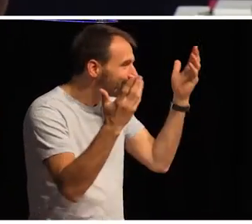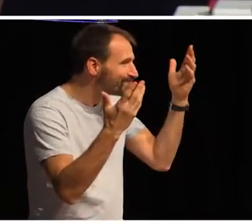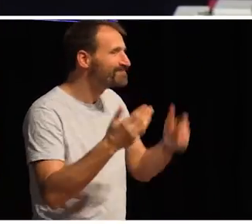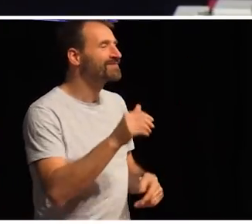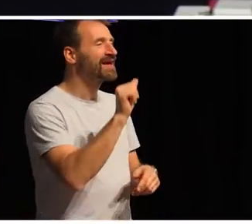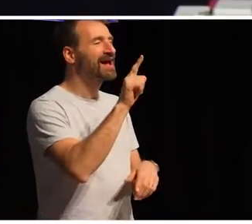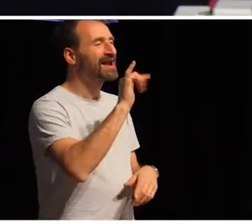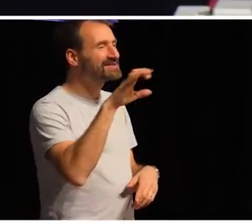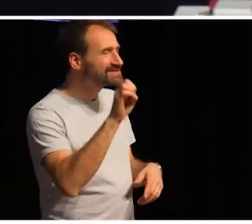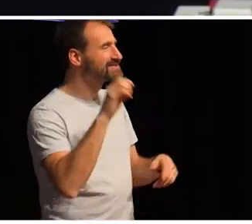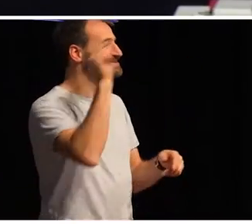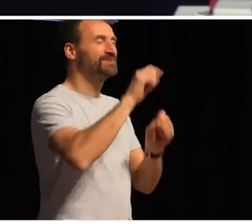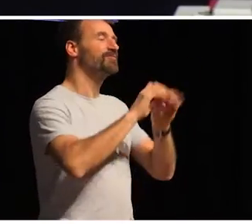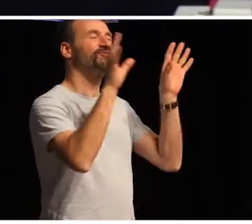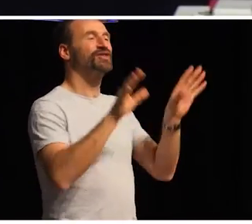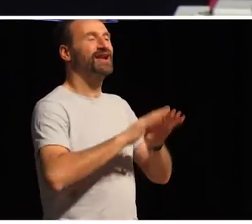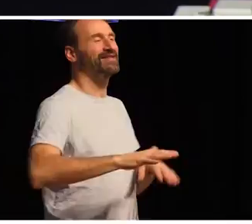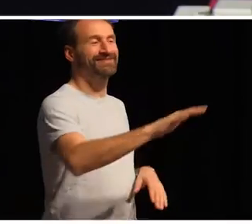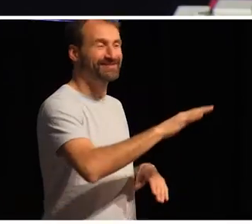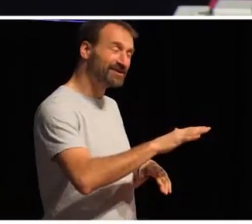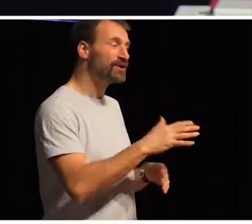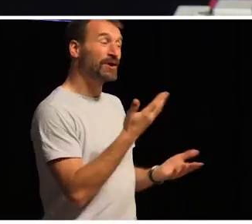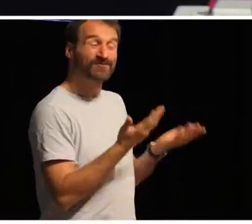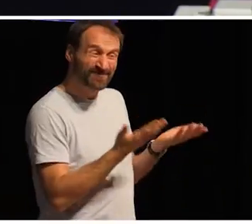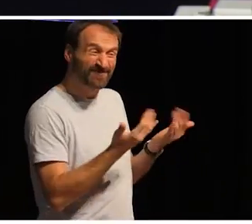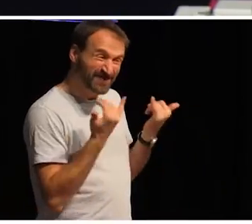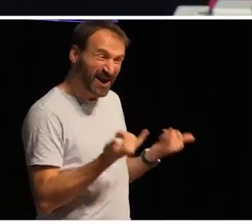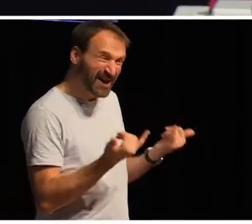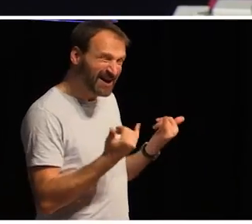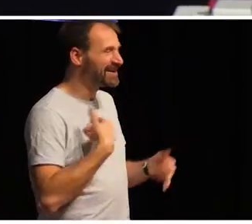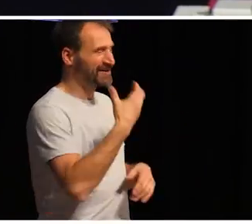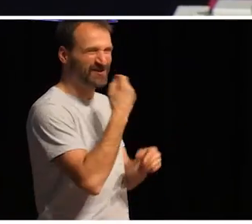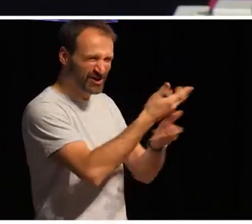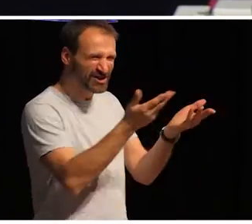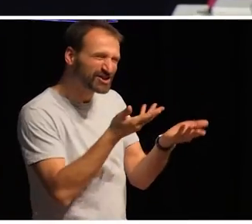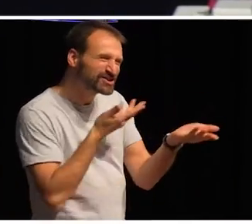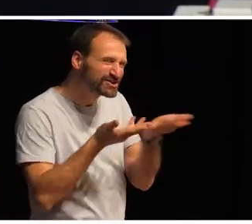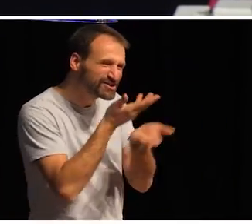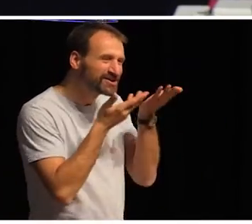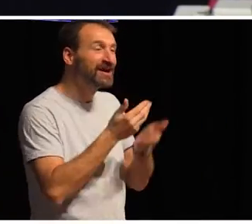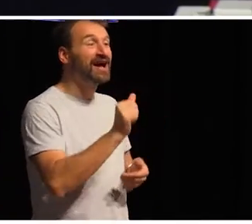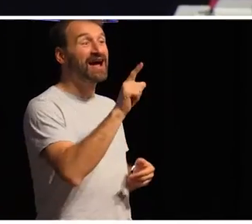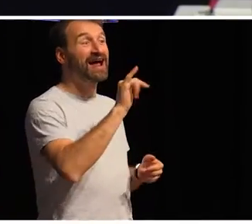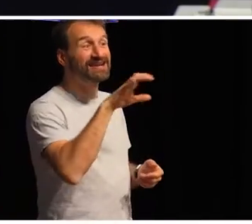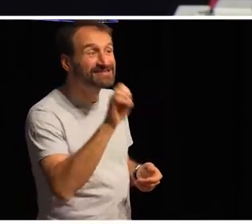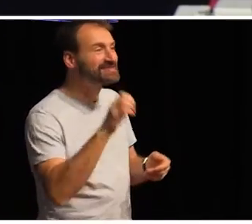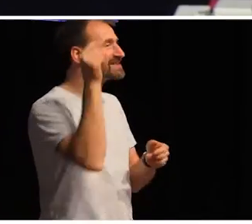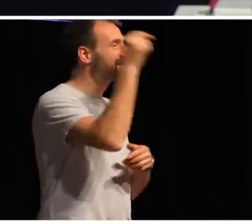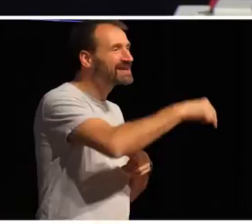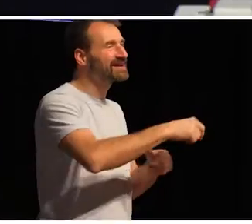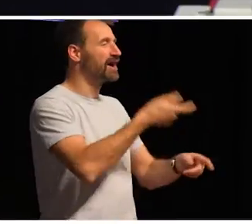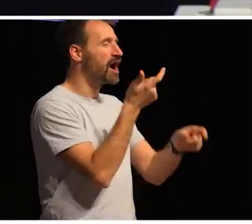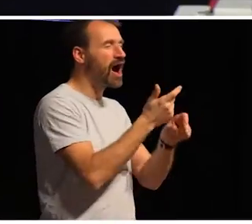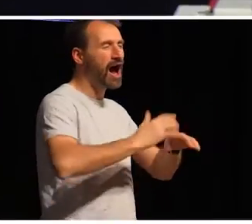specifically, in today's talk, I want to share with you Alice in Hardware Land. Either ways, there is a lot